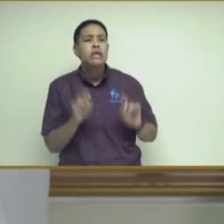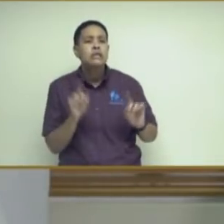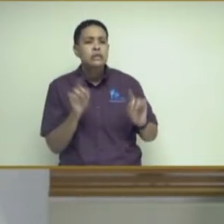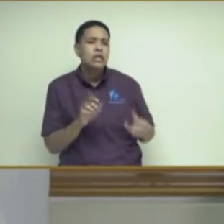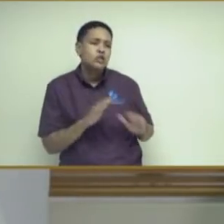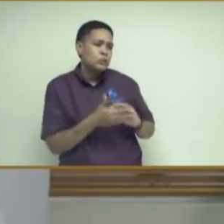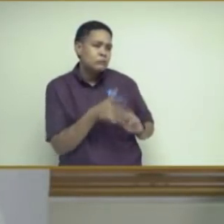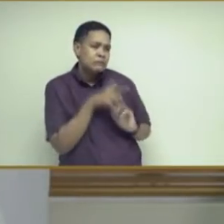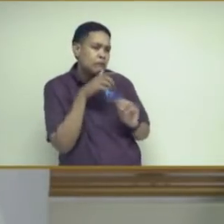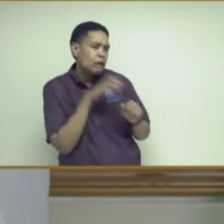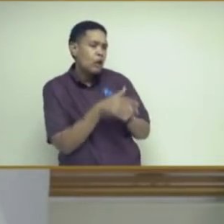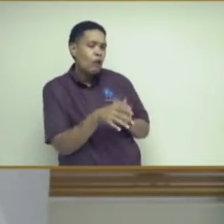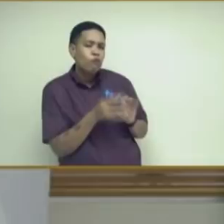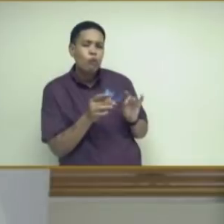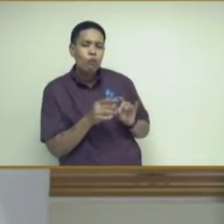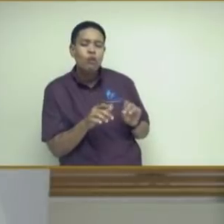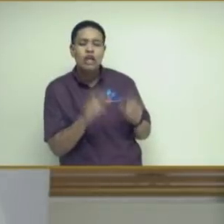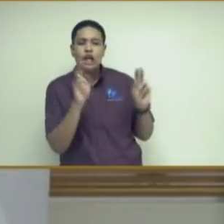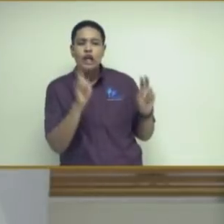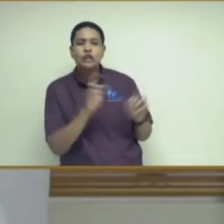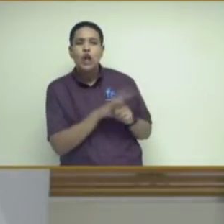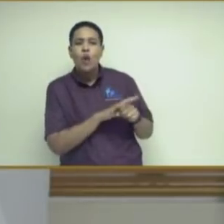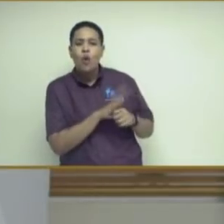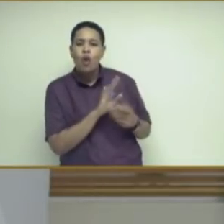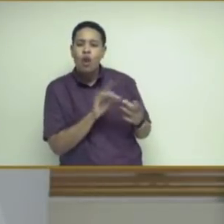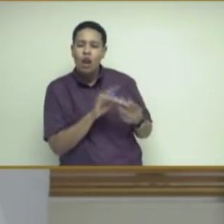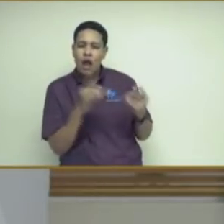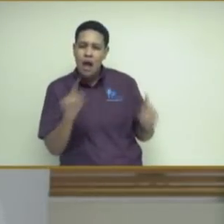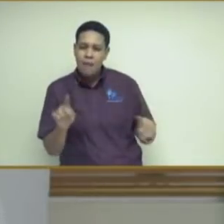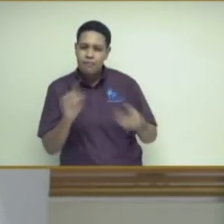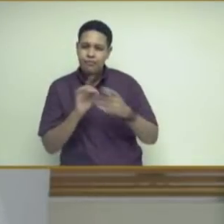discussion locally. In terms of our